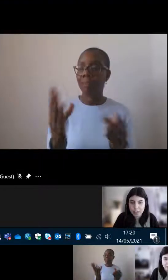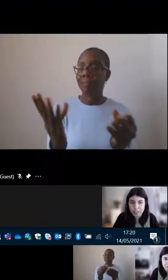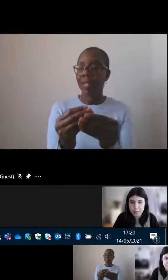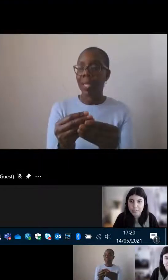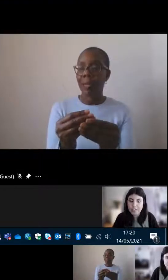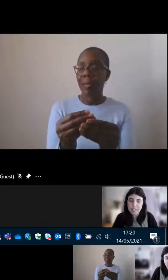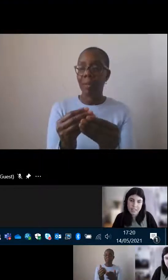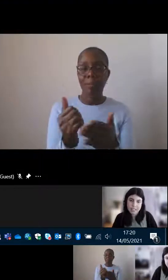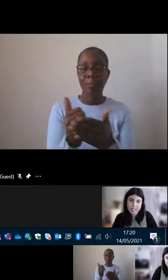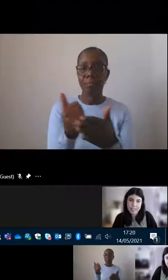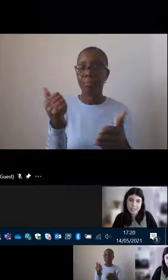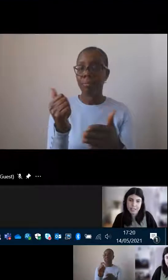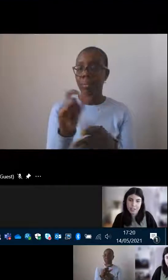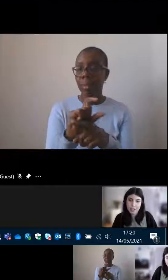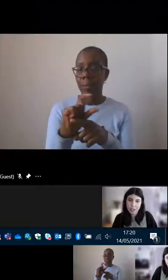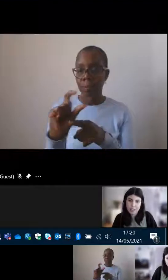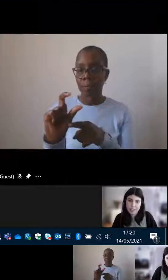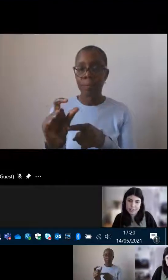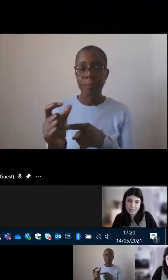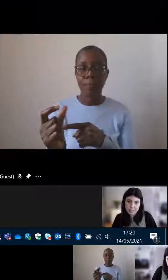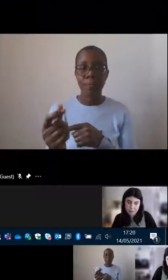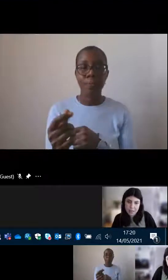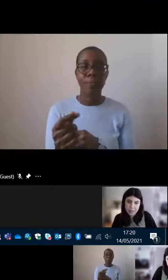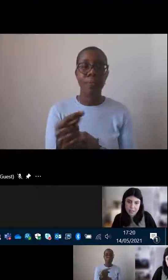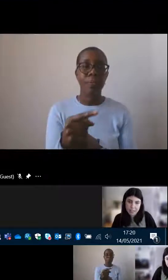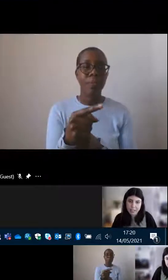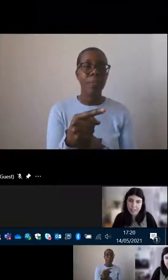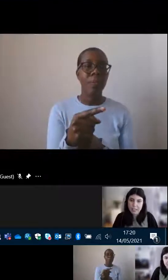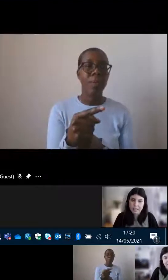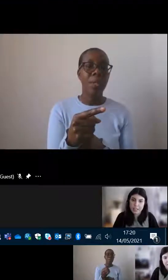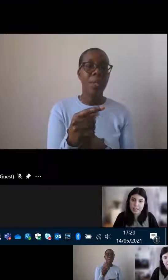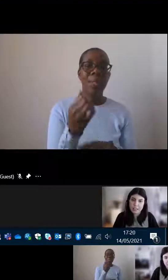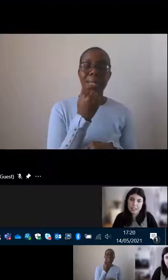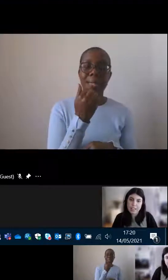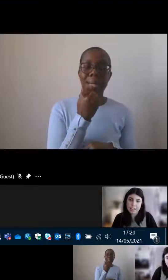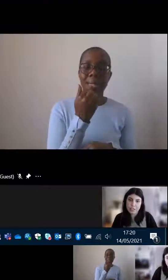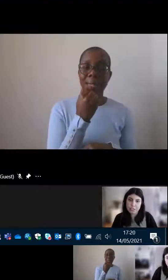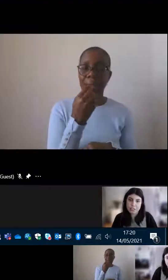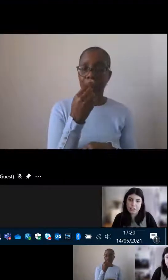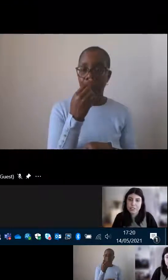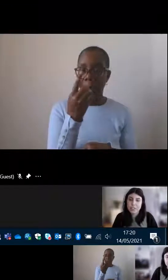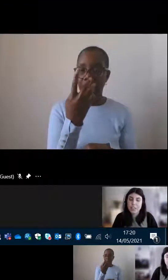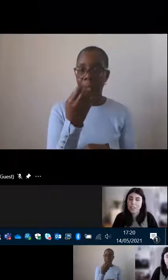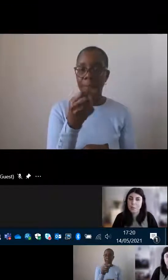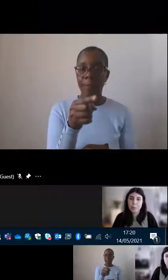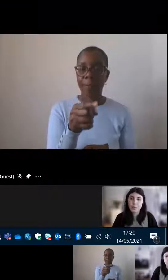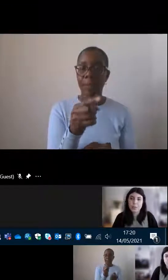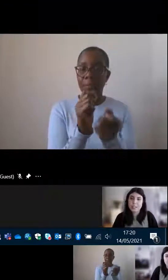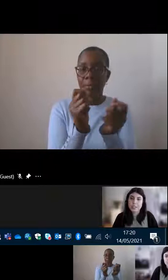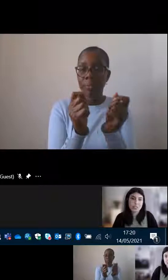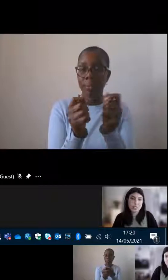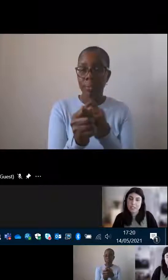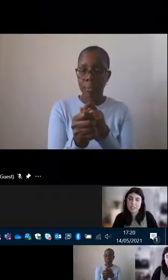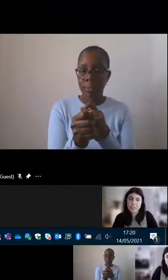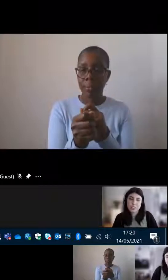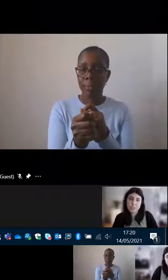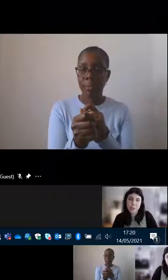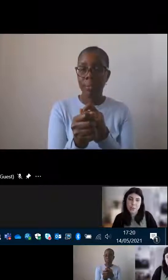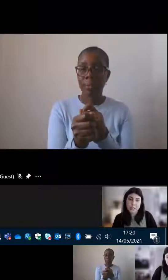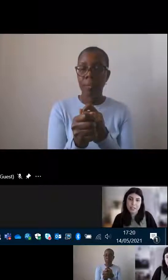that on the slide here, on the dates in pink, they've slightly adjusted, but it's